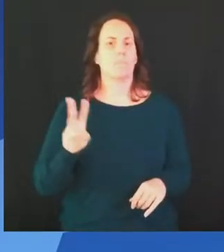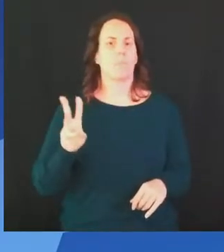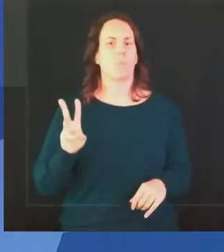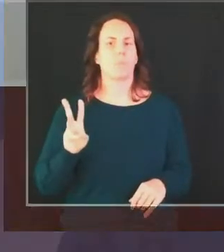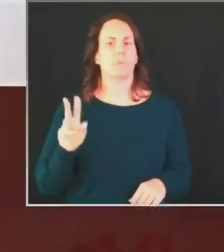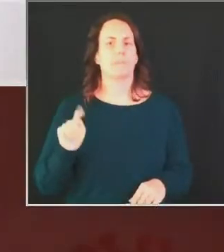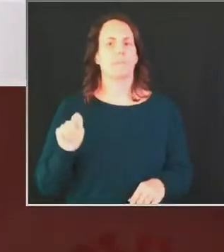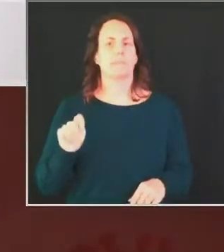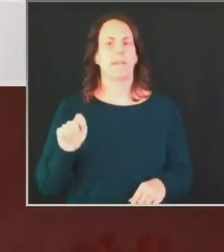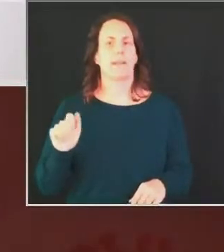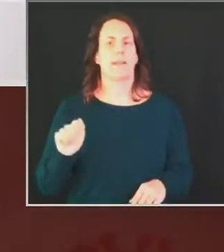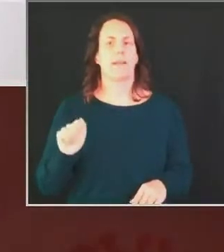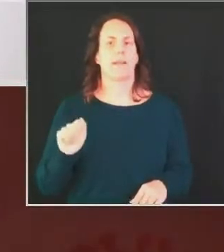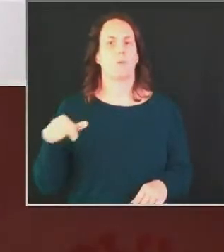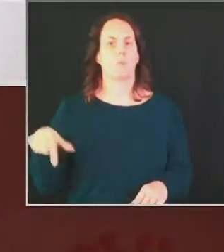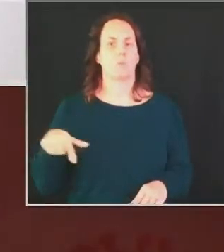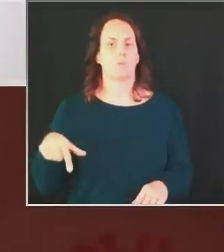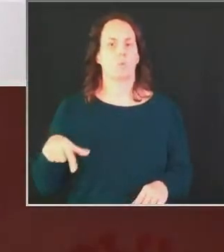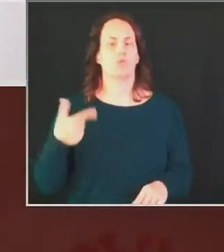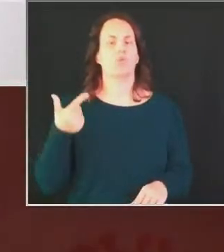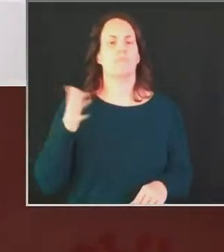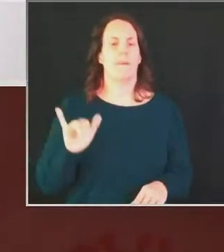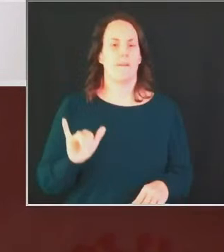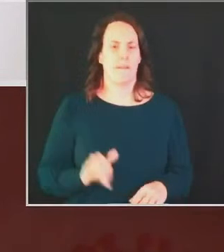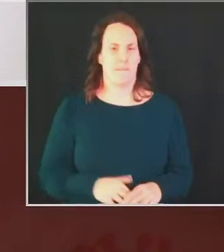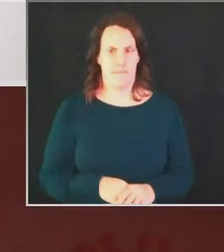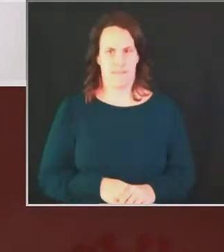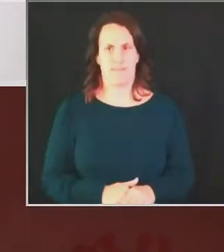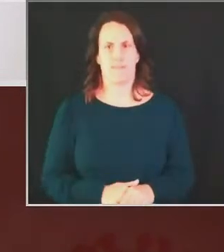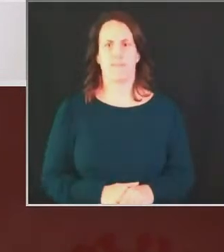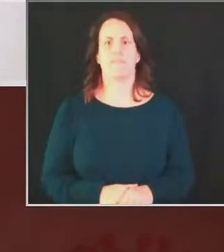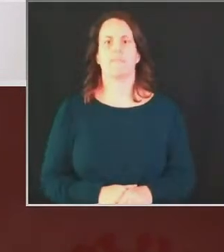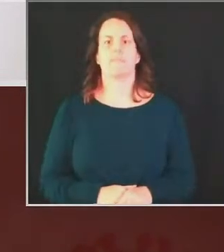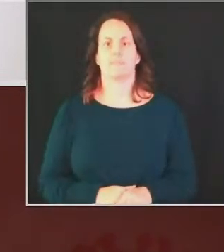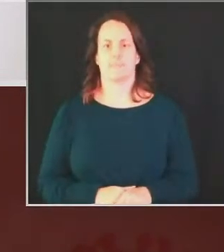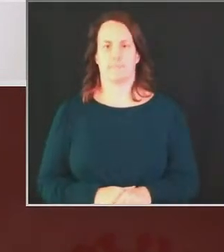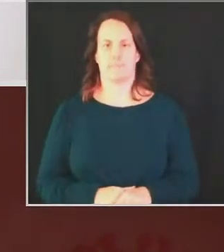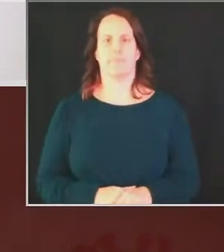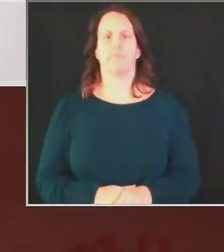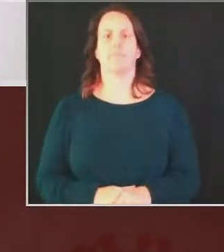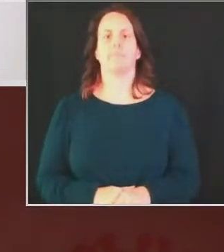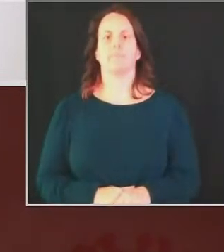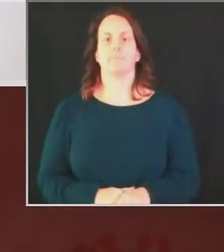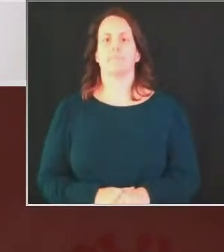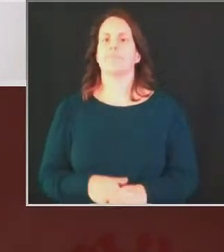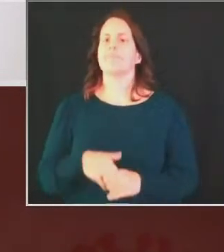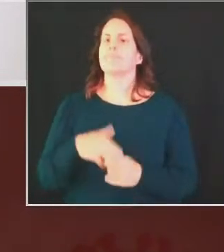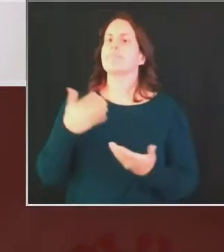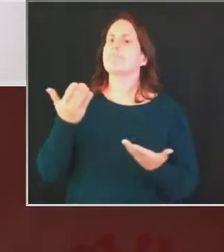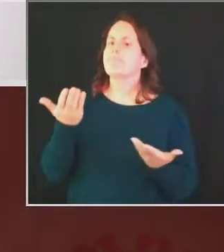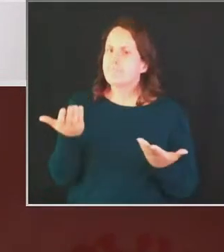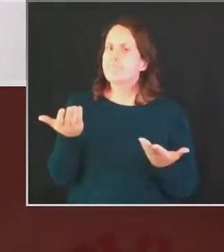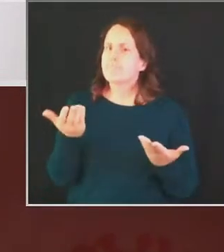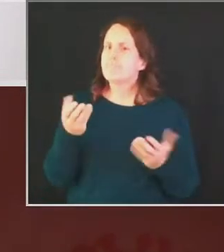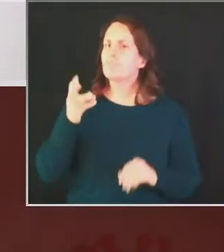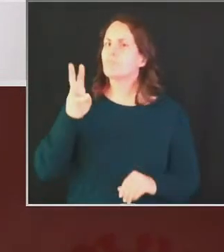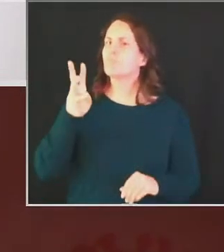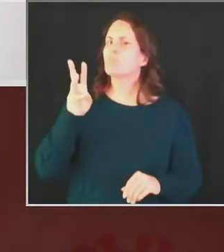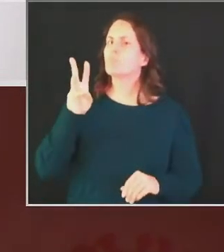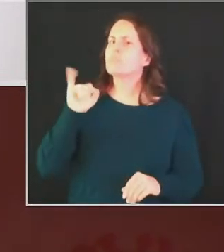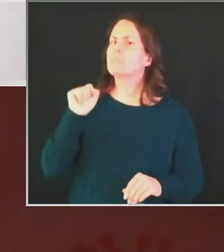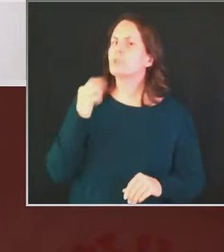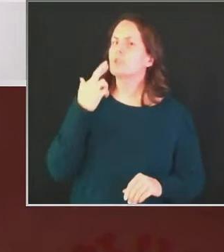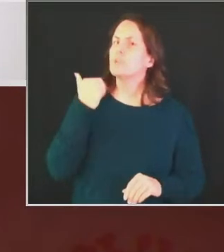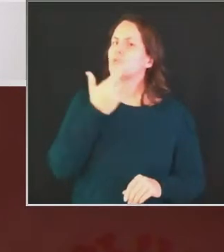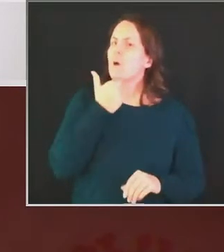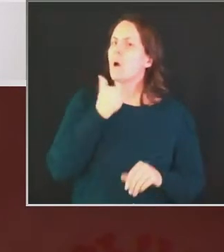Thanks for taking my question. The Wisconsin Restaurants Association, Kristen Helmer with that association, says about half of the